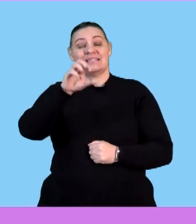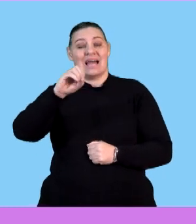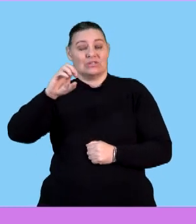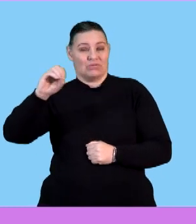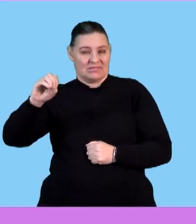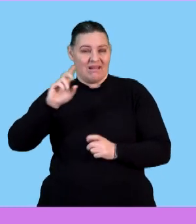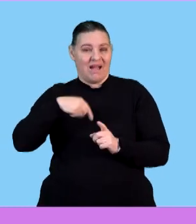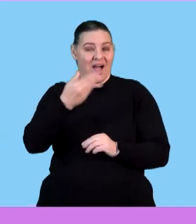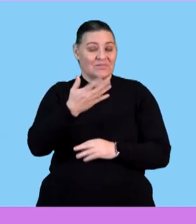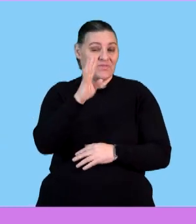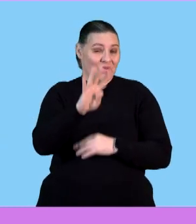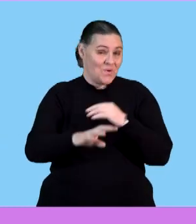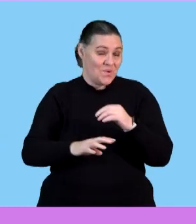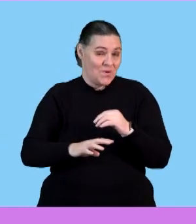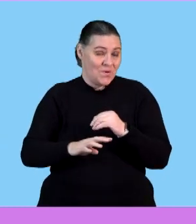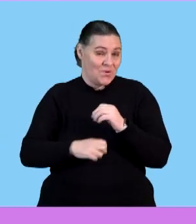23,600 Rand.